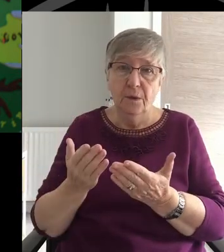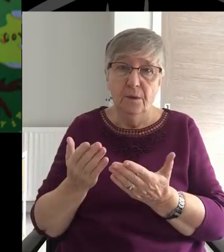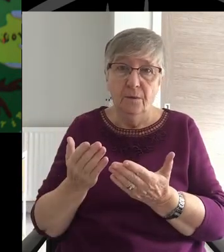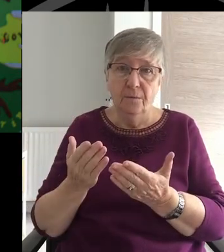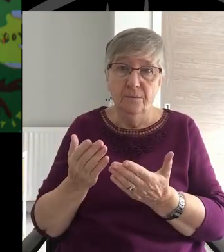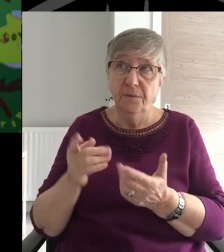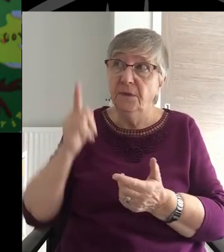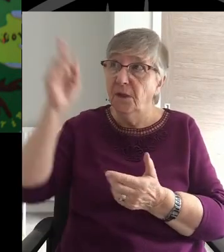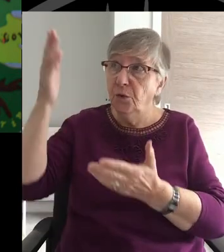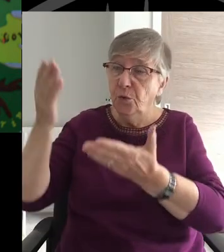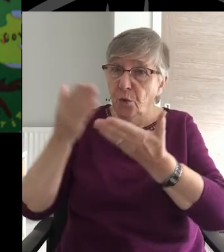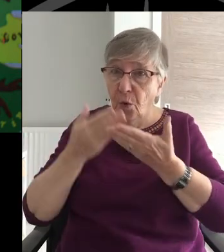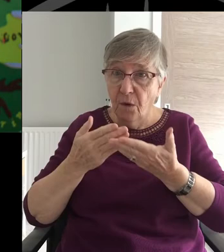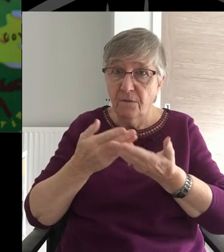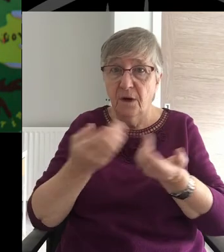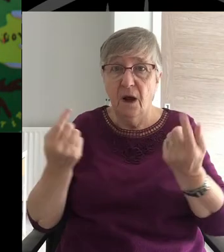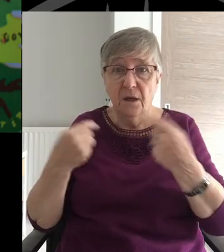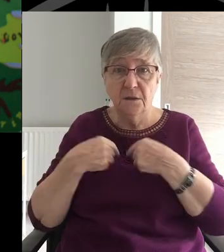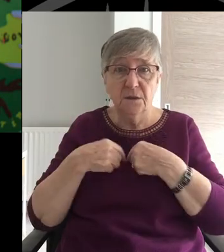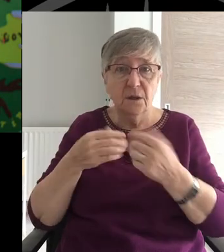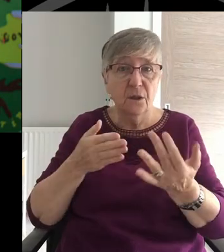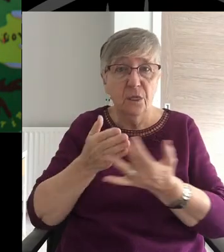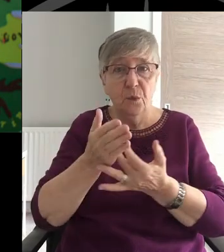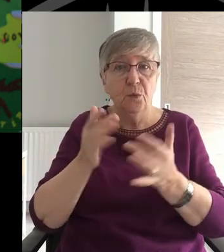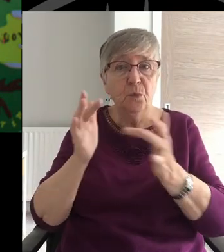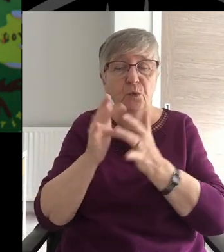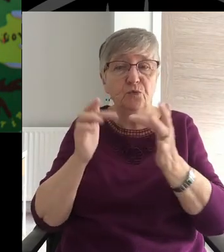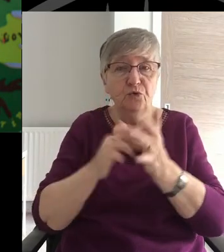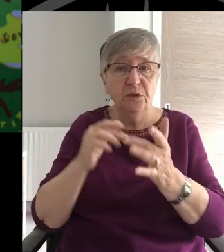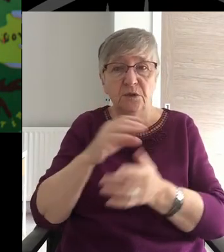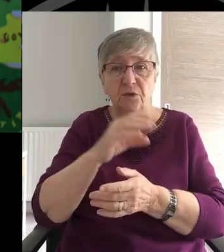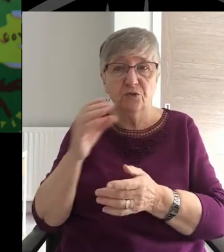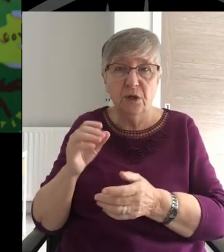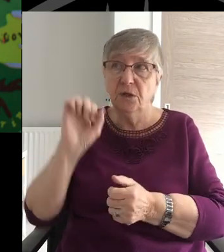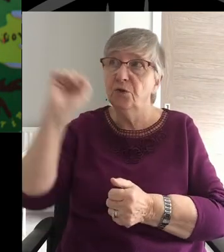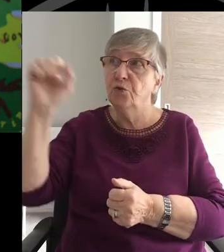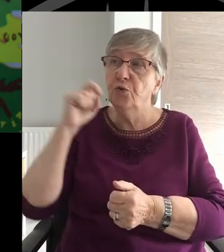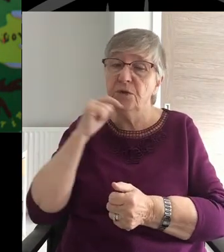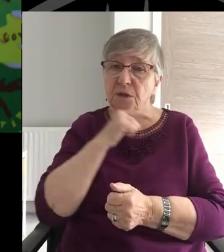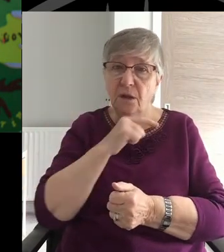that you offer in and through Jesus, your Son